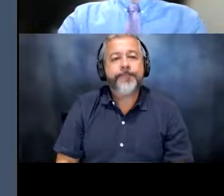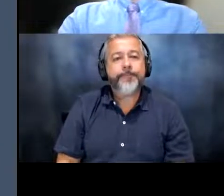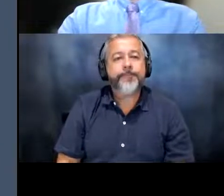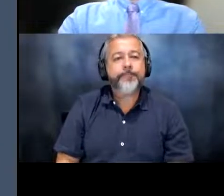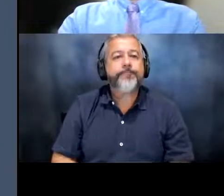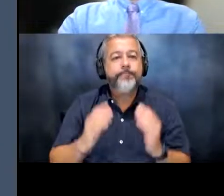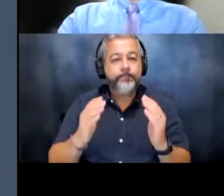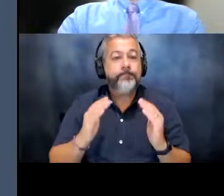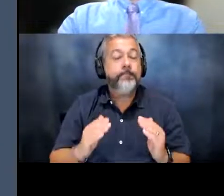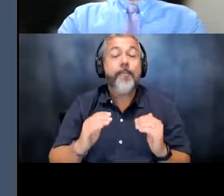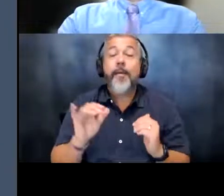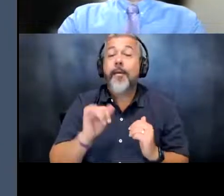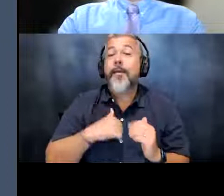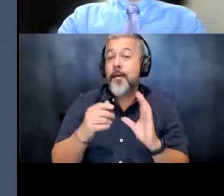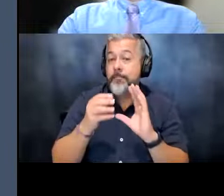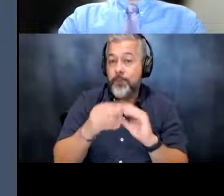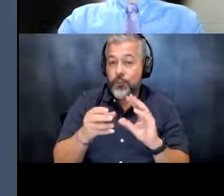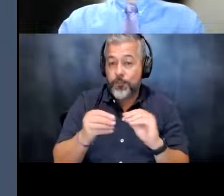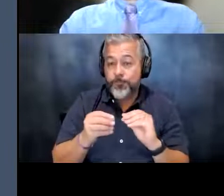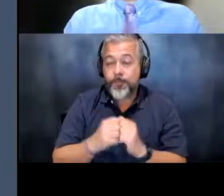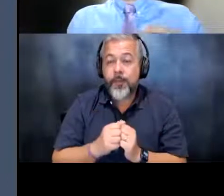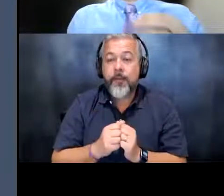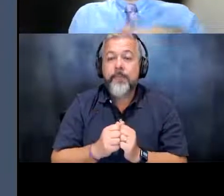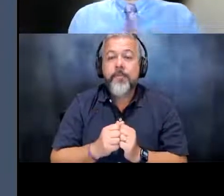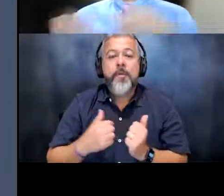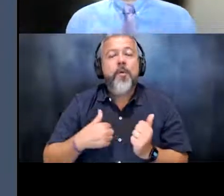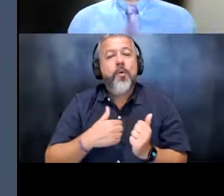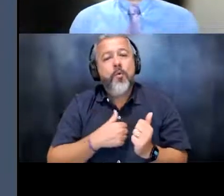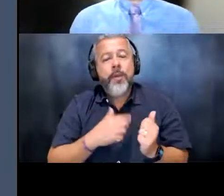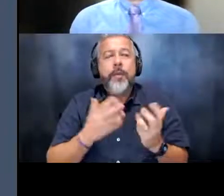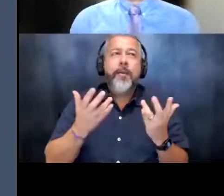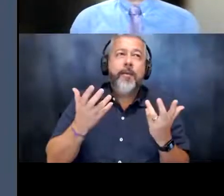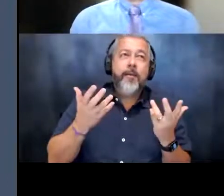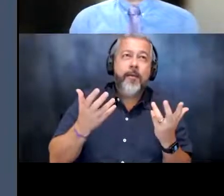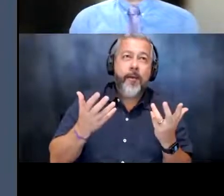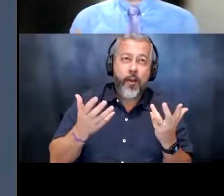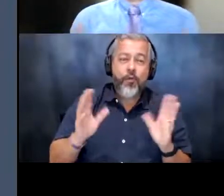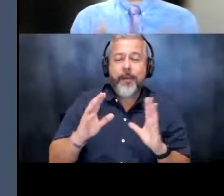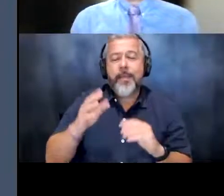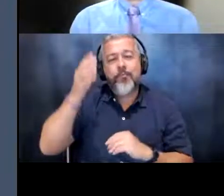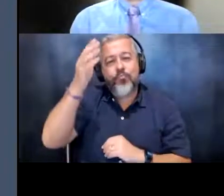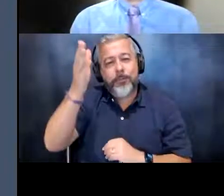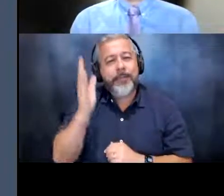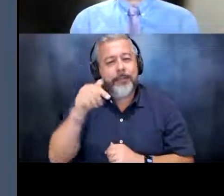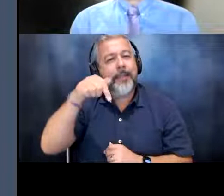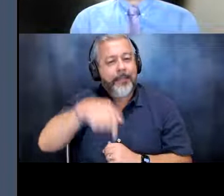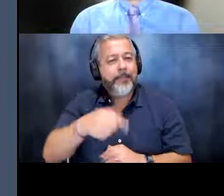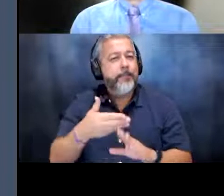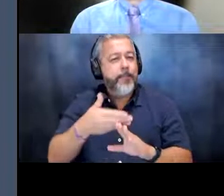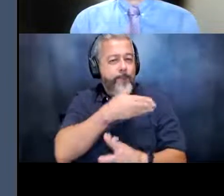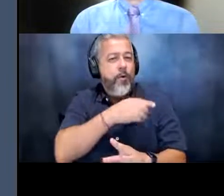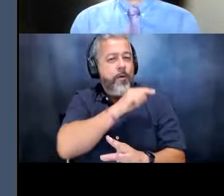And so, as I mentioned, we've kind of given a similar presentation before, but to focused,